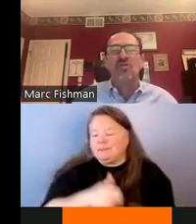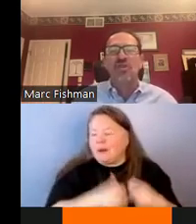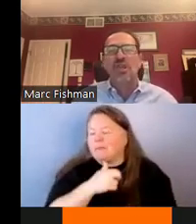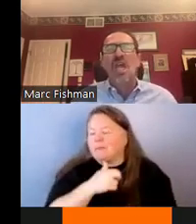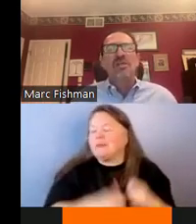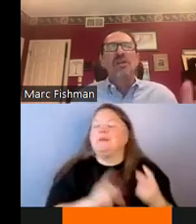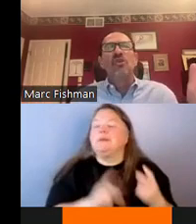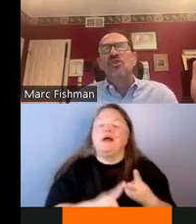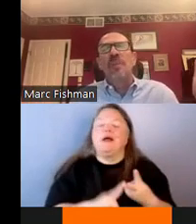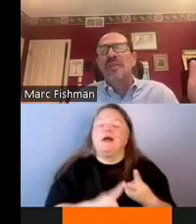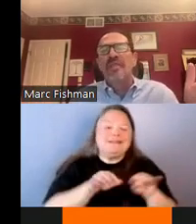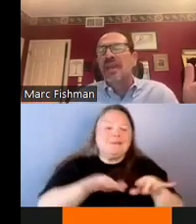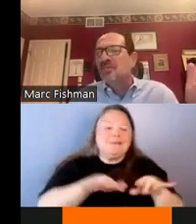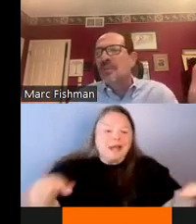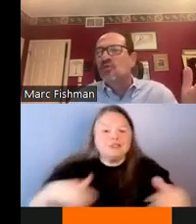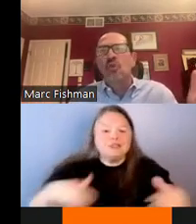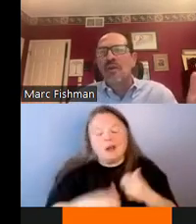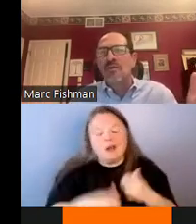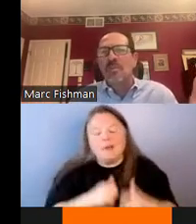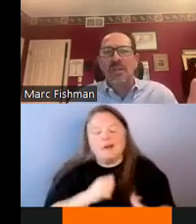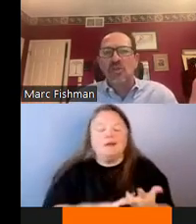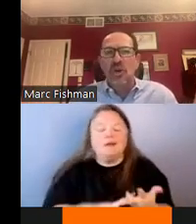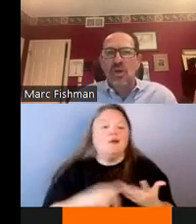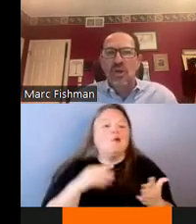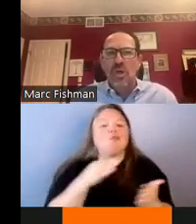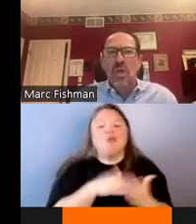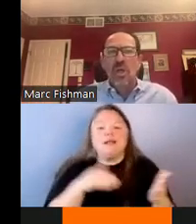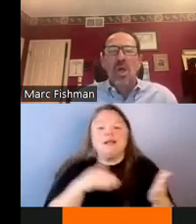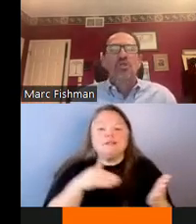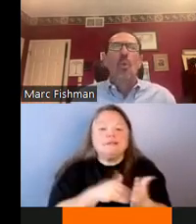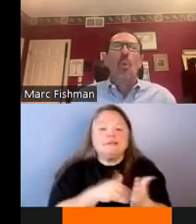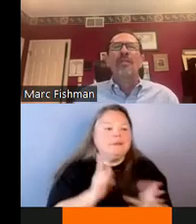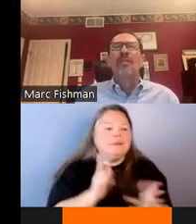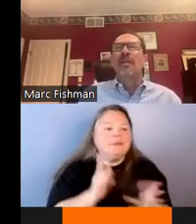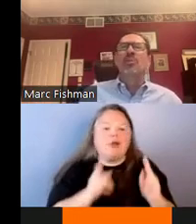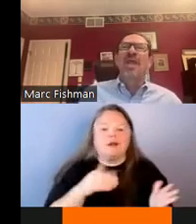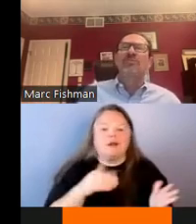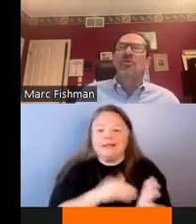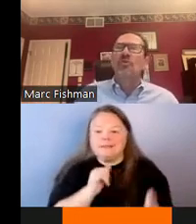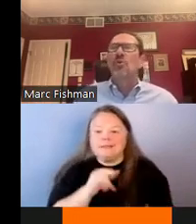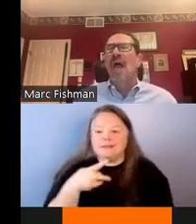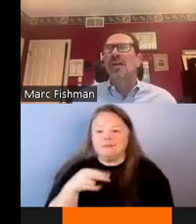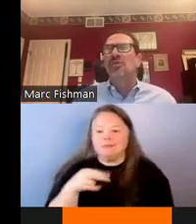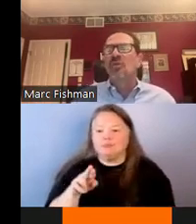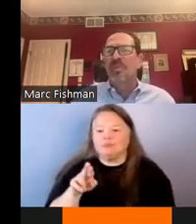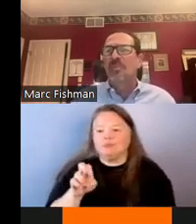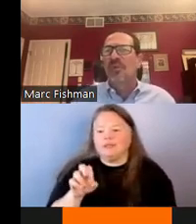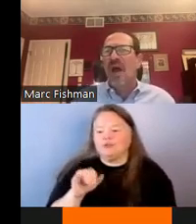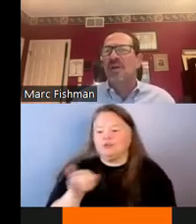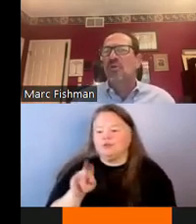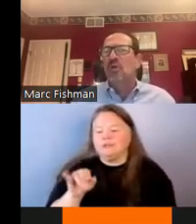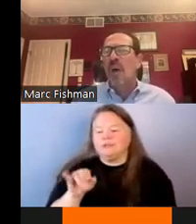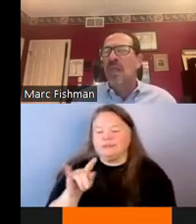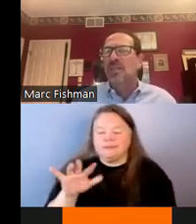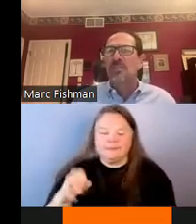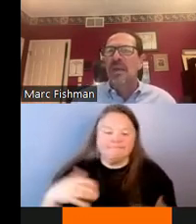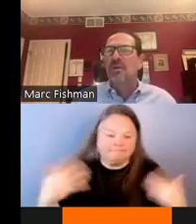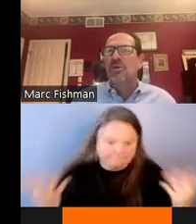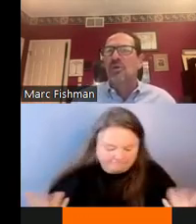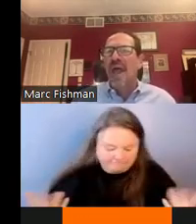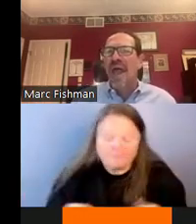problems with prejudice, and these are some of the things I'm sure everybody's heard. So one of the things we have to do as treatment providers